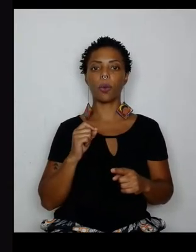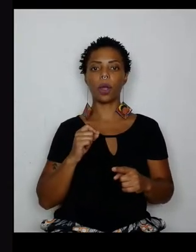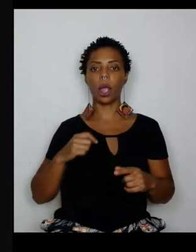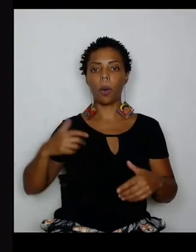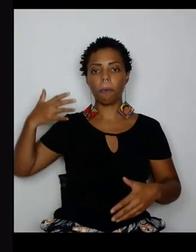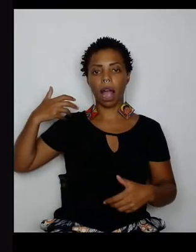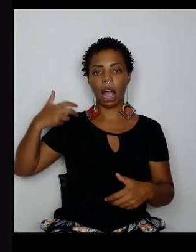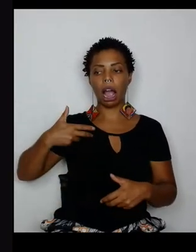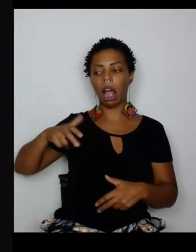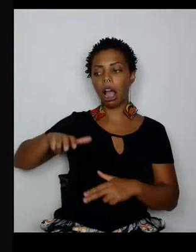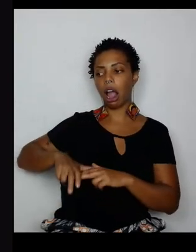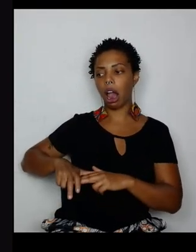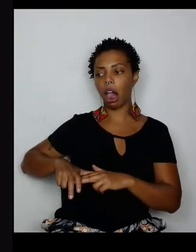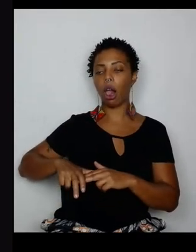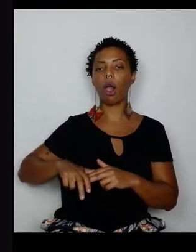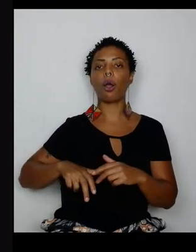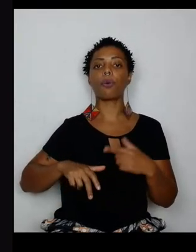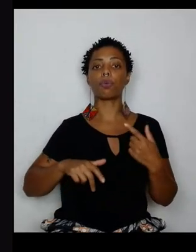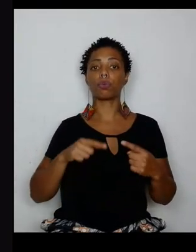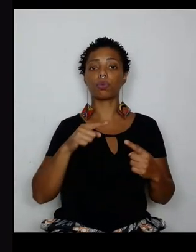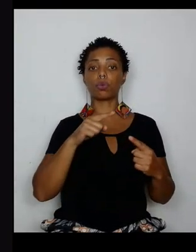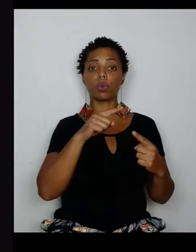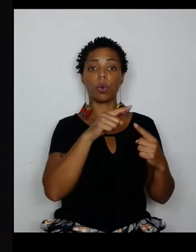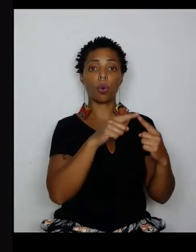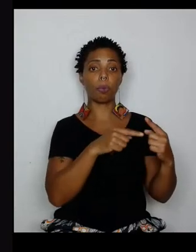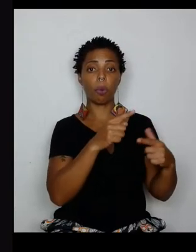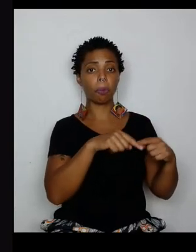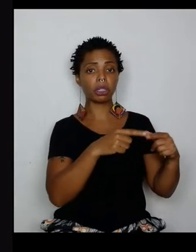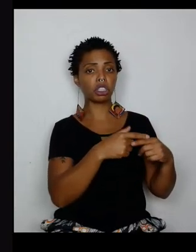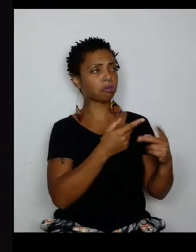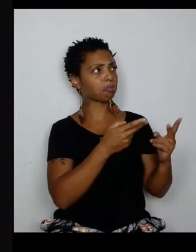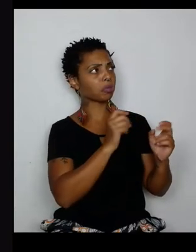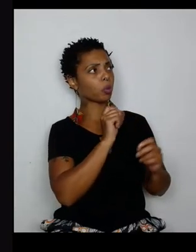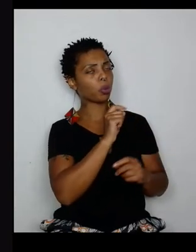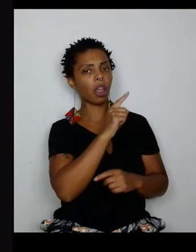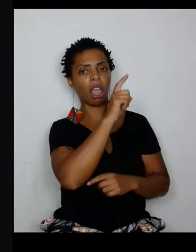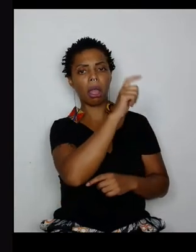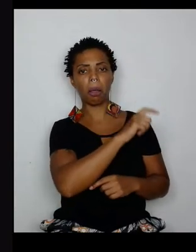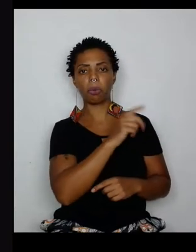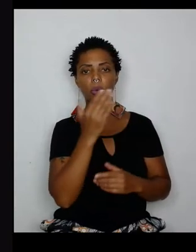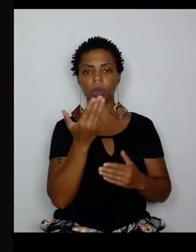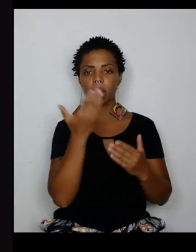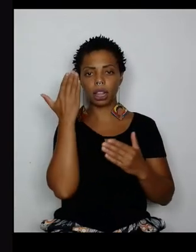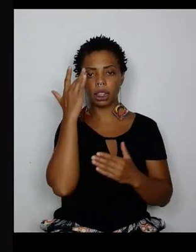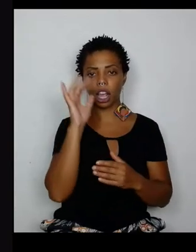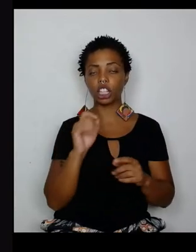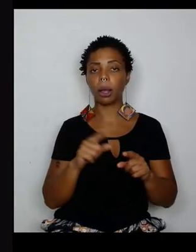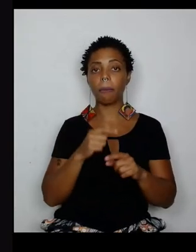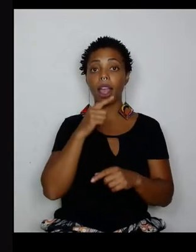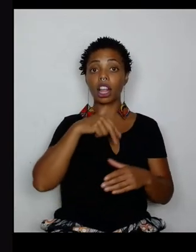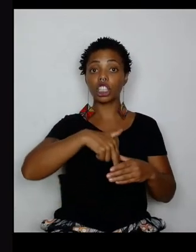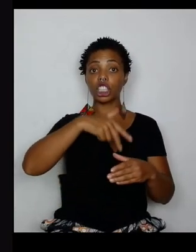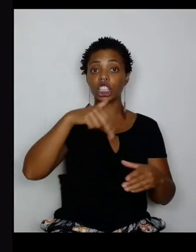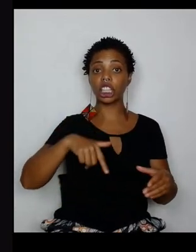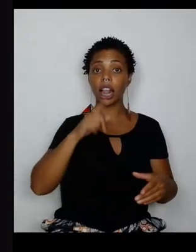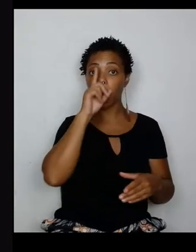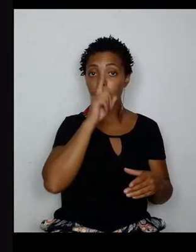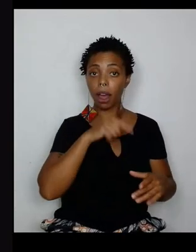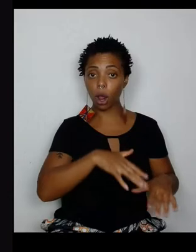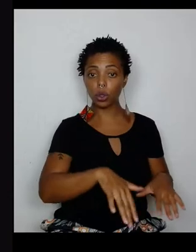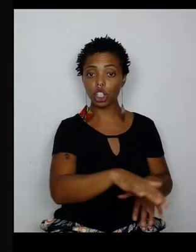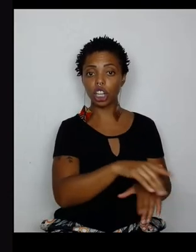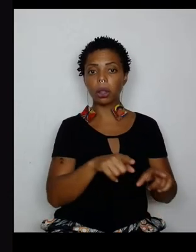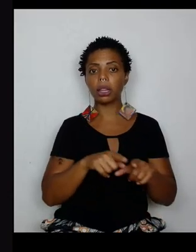object on the wall the pool of yellow print on the floor and the decorative floorboards painted in his rented